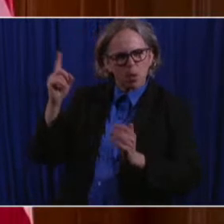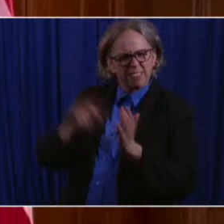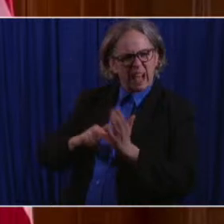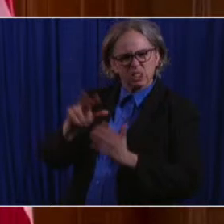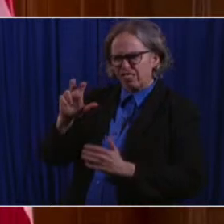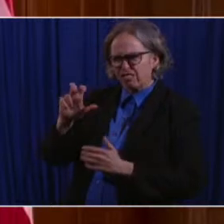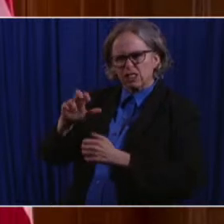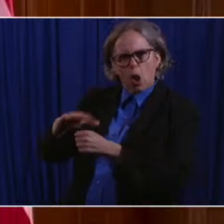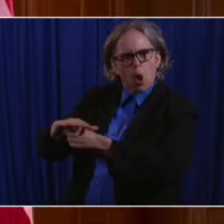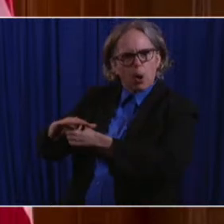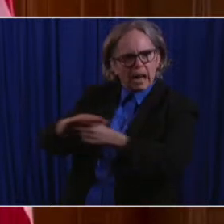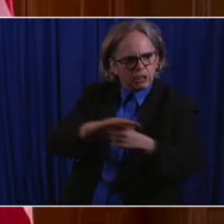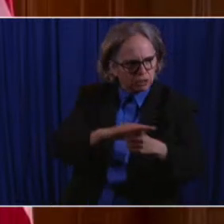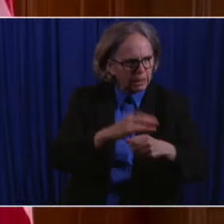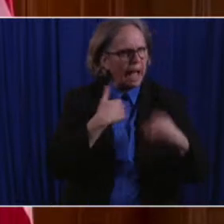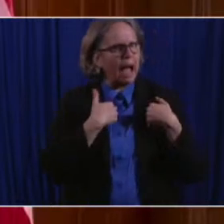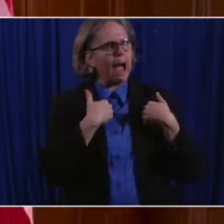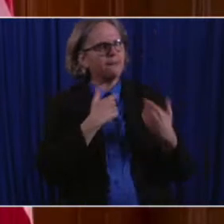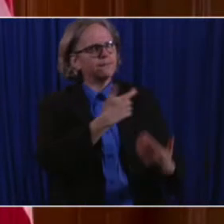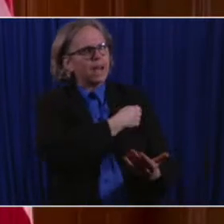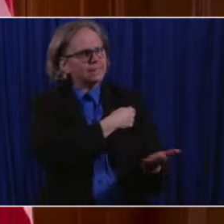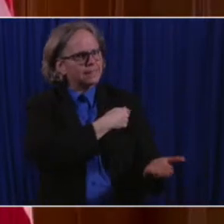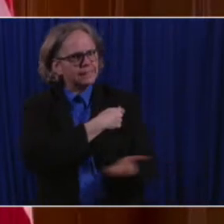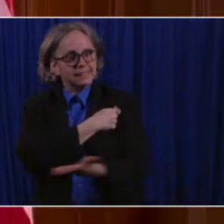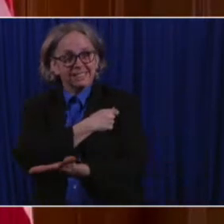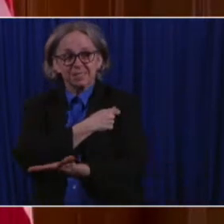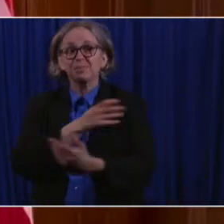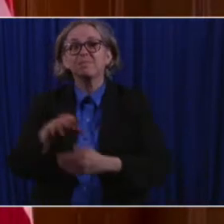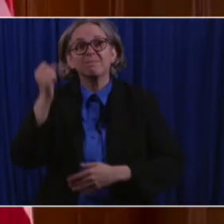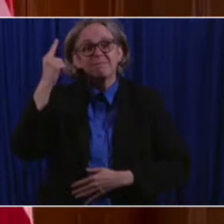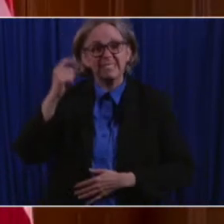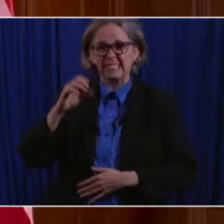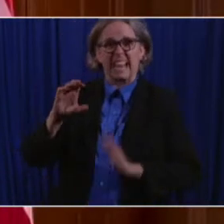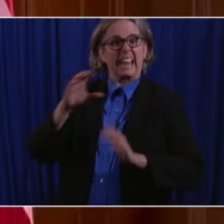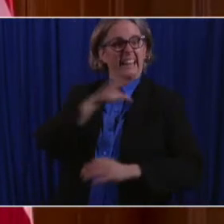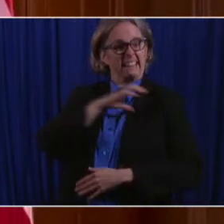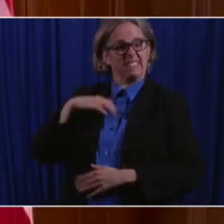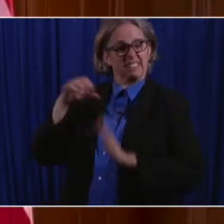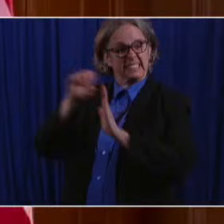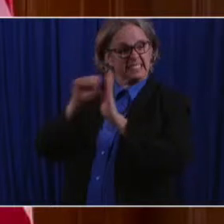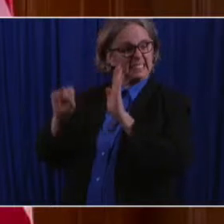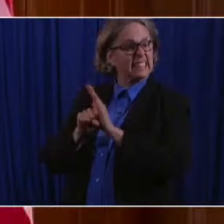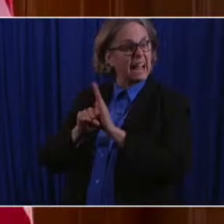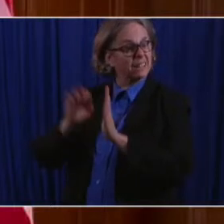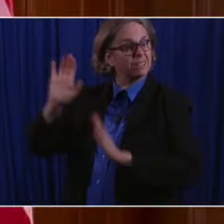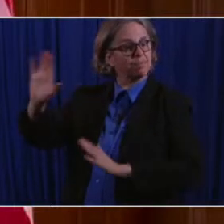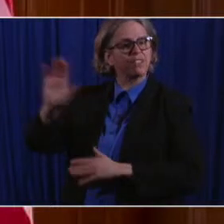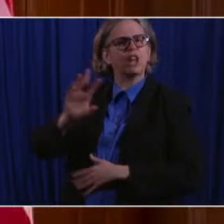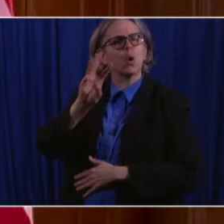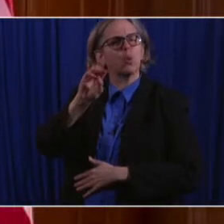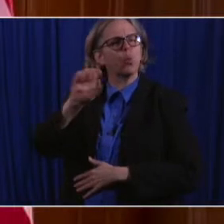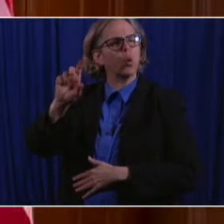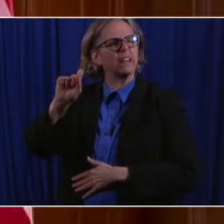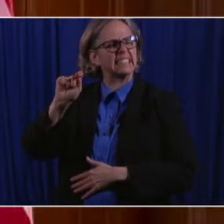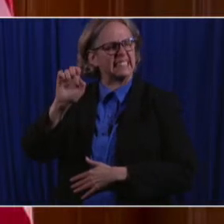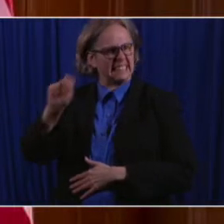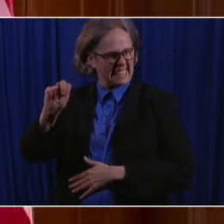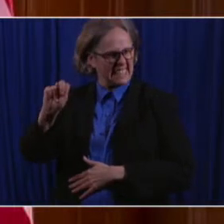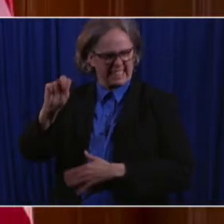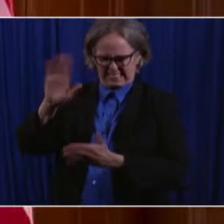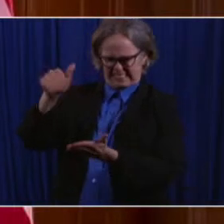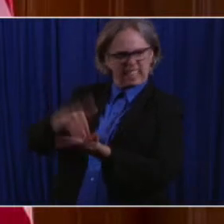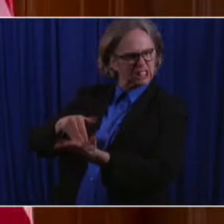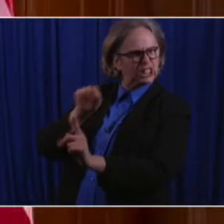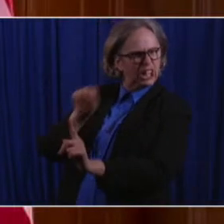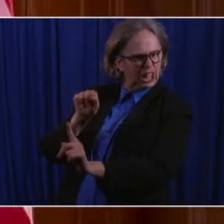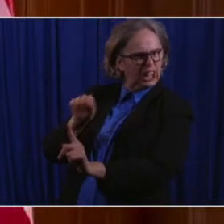Cleveland State, the Wolstein Center, we are now up to about 46,000 people that have been vaccinated just in